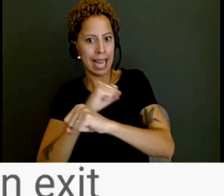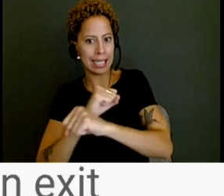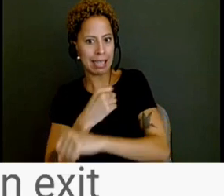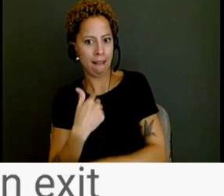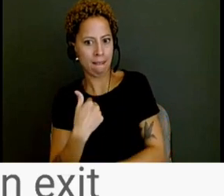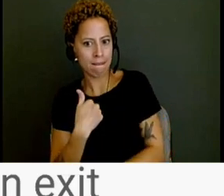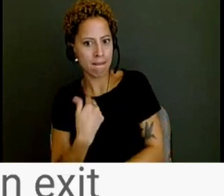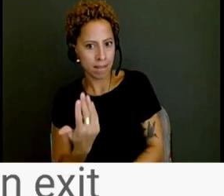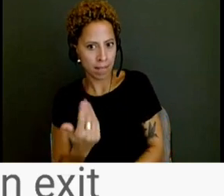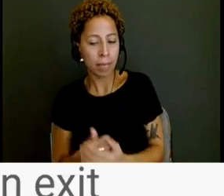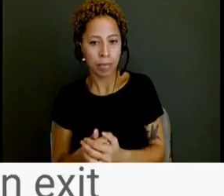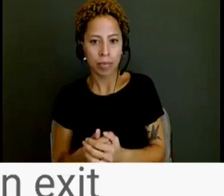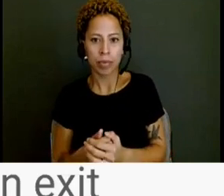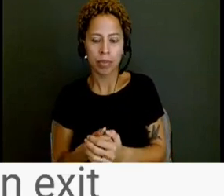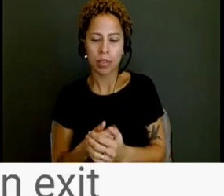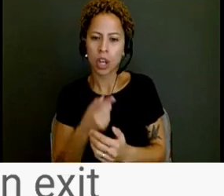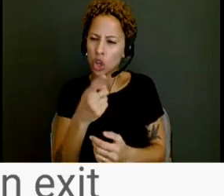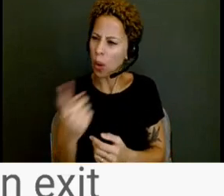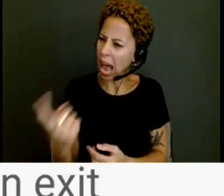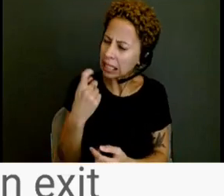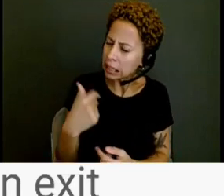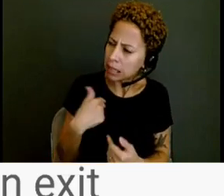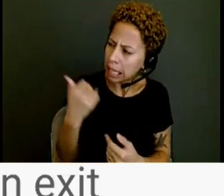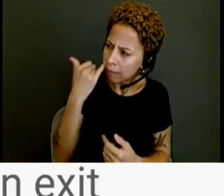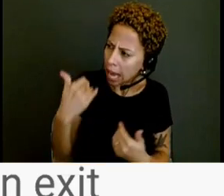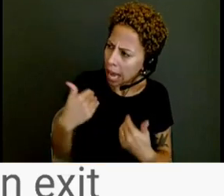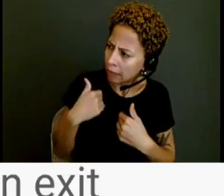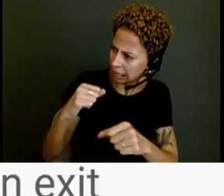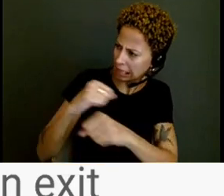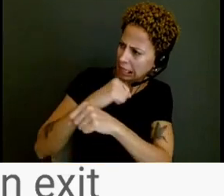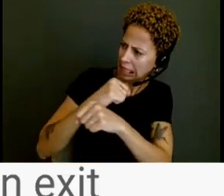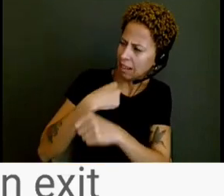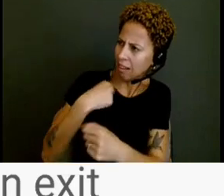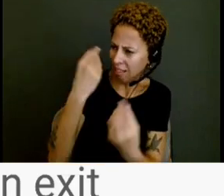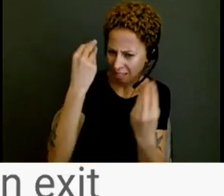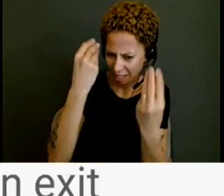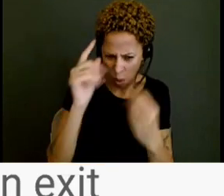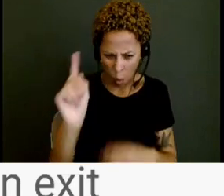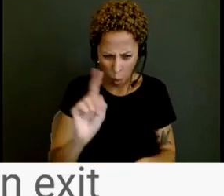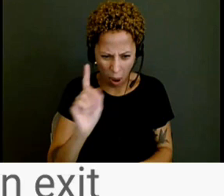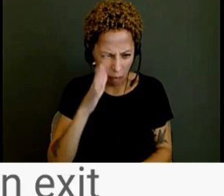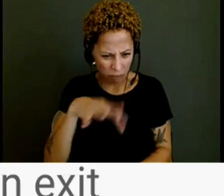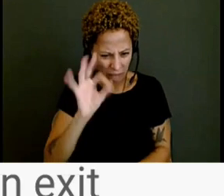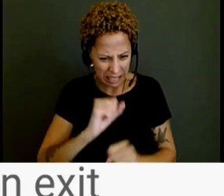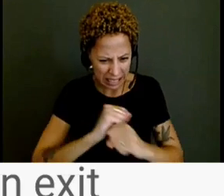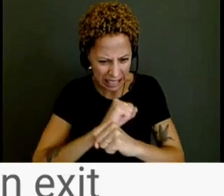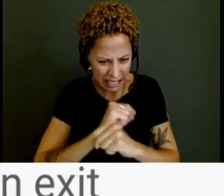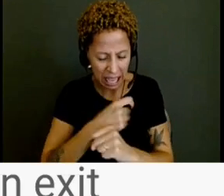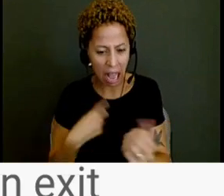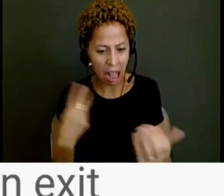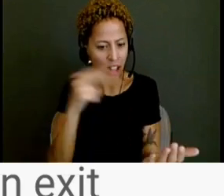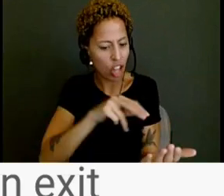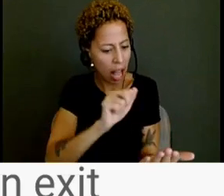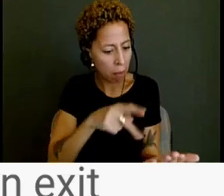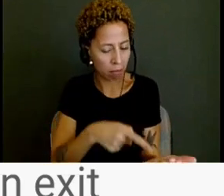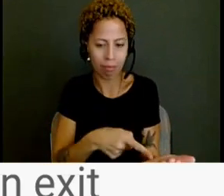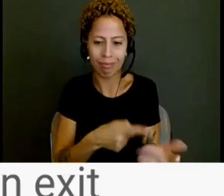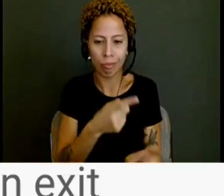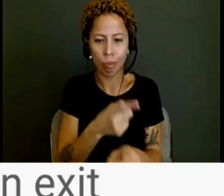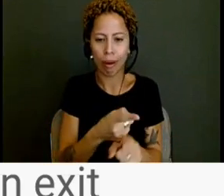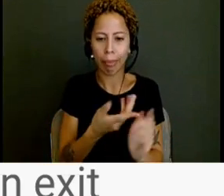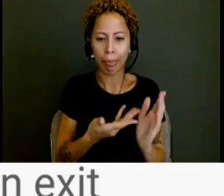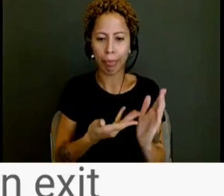Monica, if I had statistics, I thought, statistics? Where am I going to get those? And then I went into the app and I'm like, oh, they're right here.